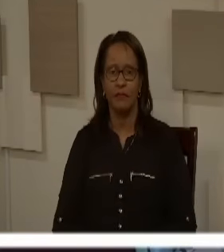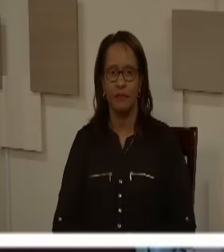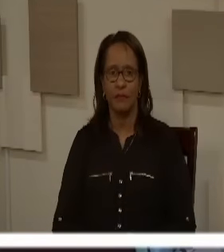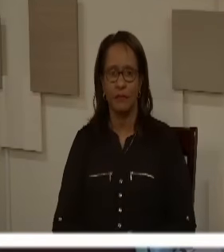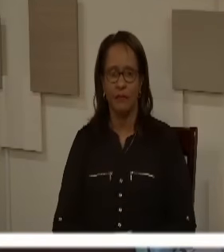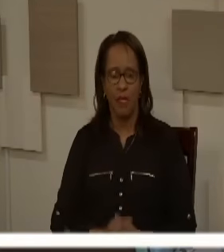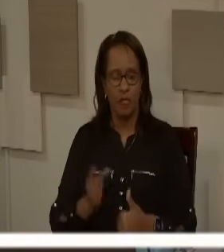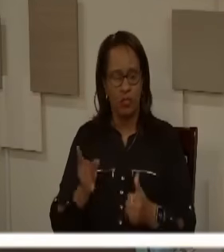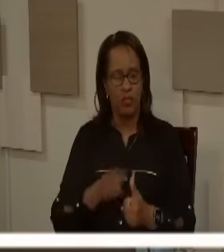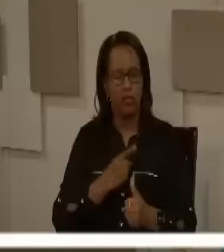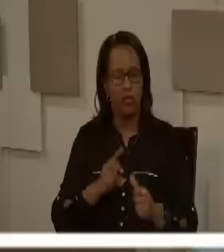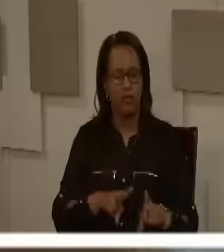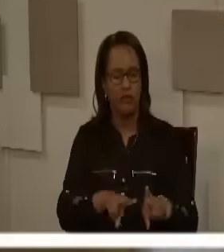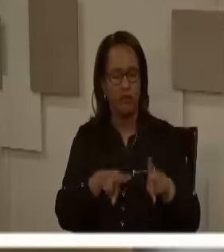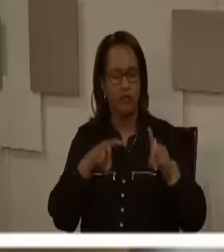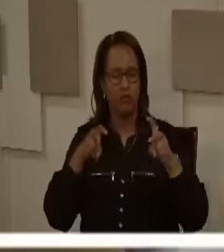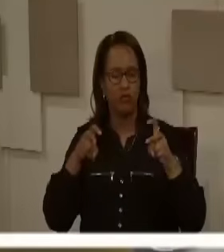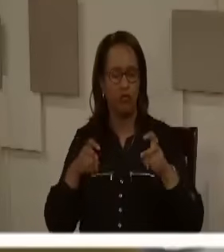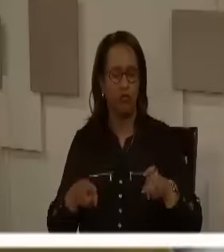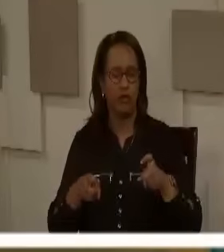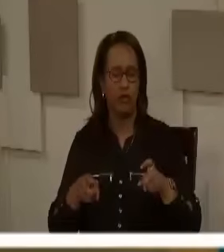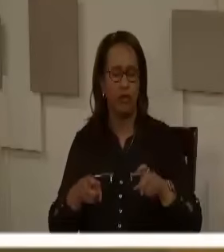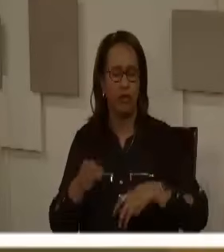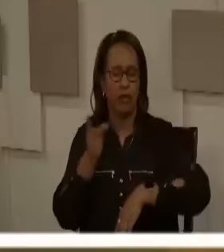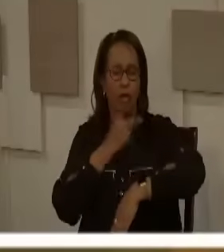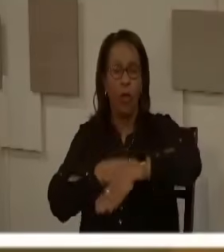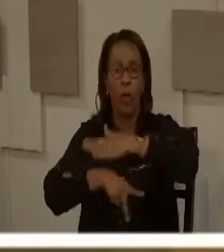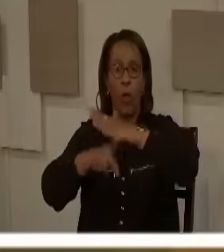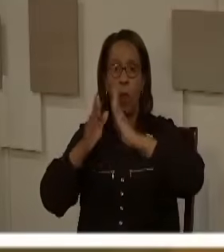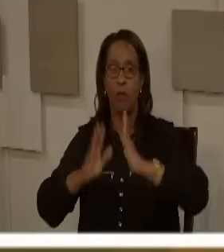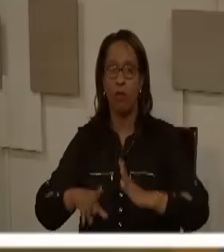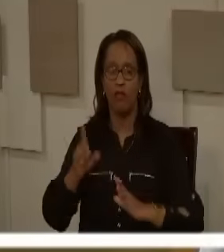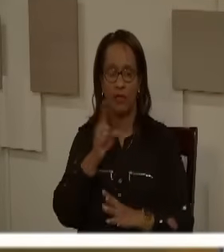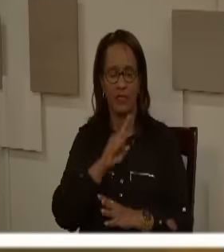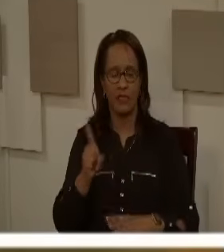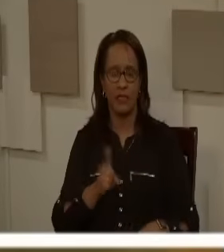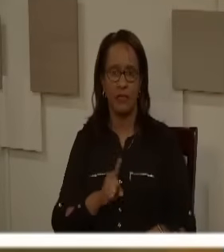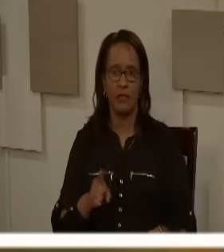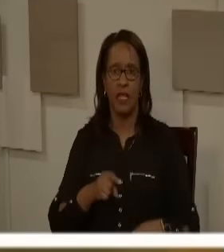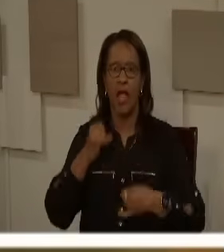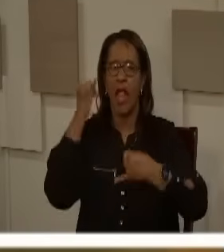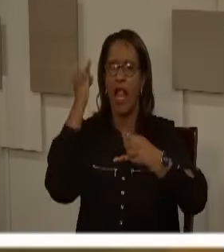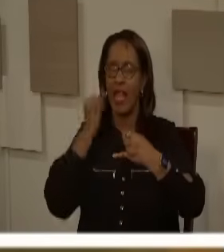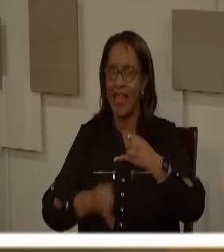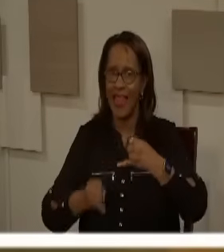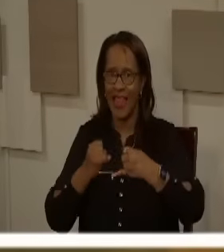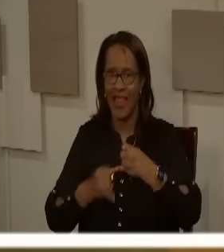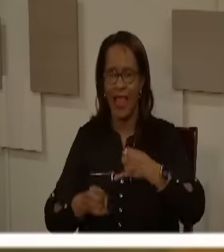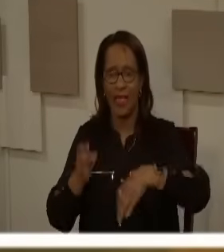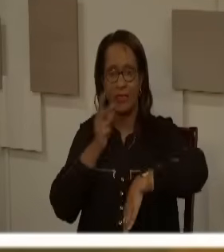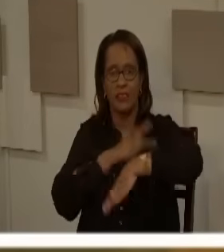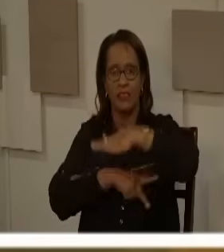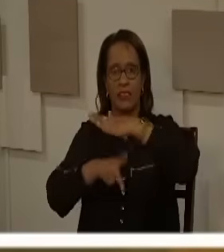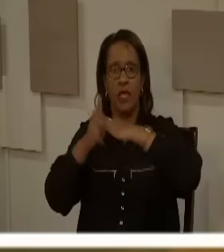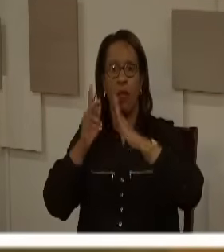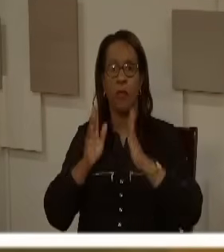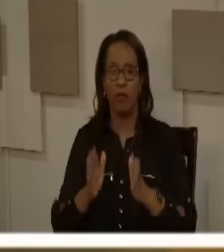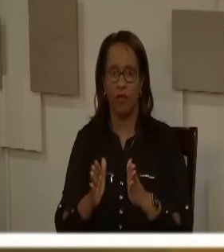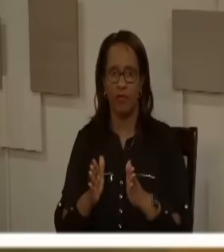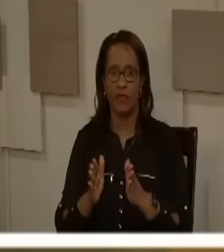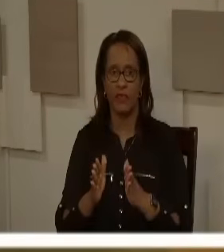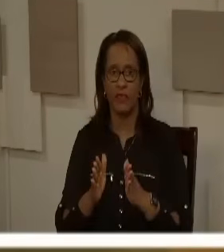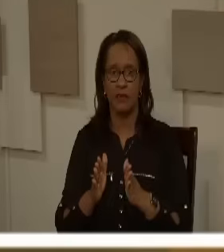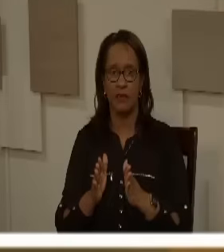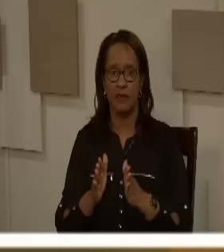Zechariah was one of the last of the prophets, probably about 200 years before Jesus. And he gives this cryptic